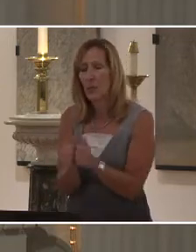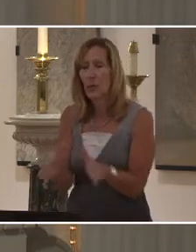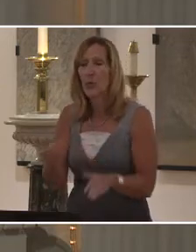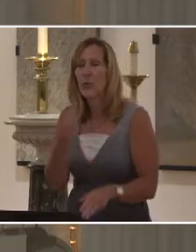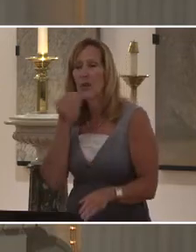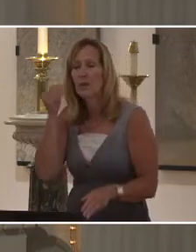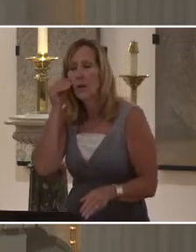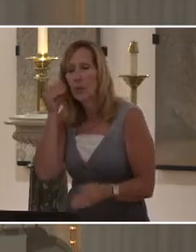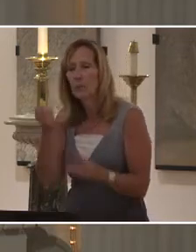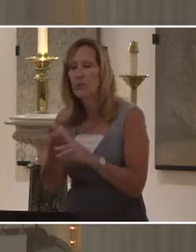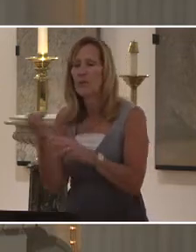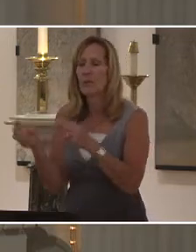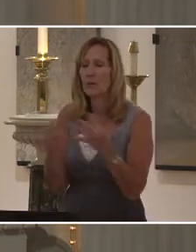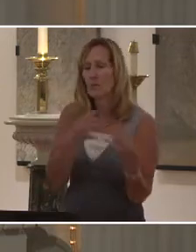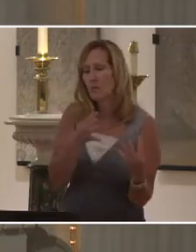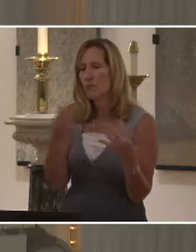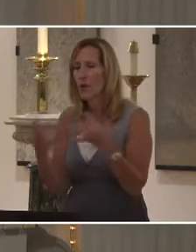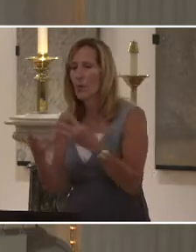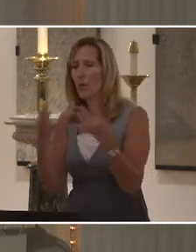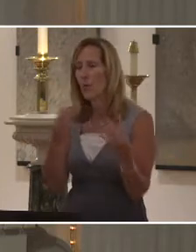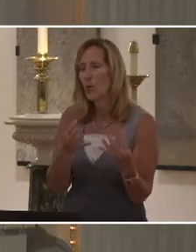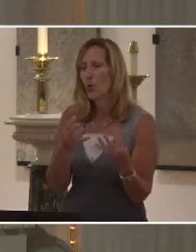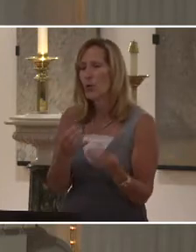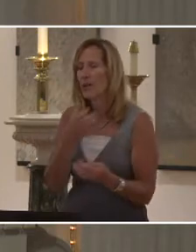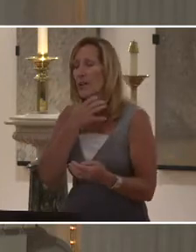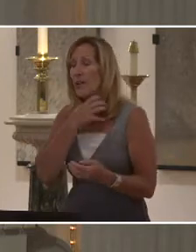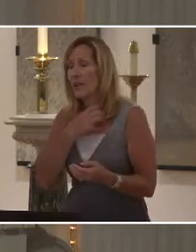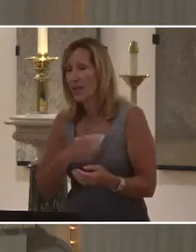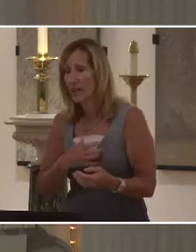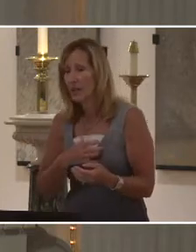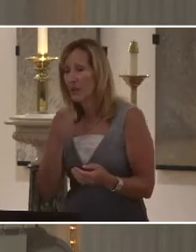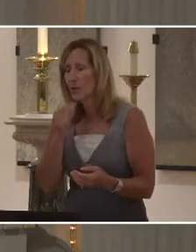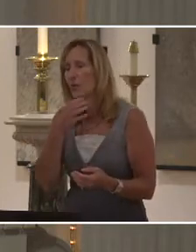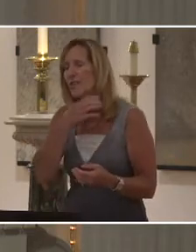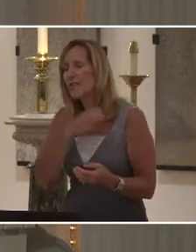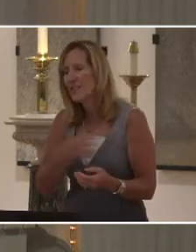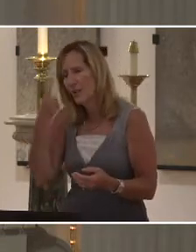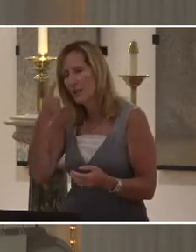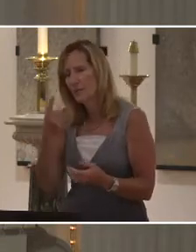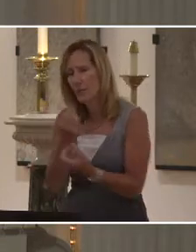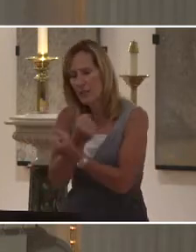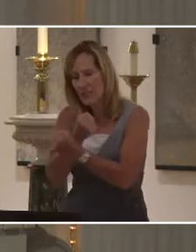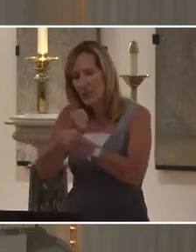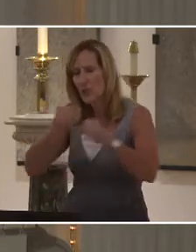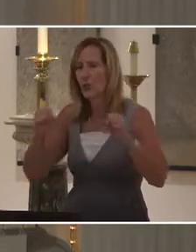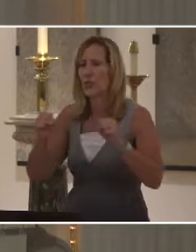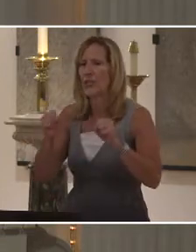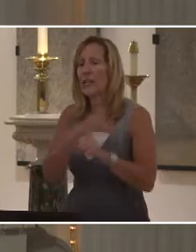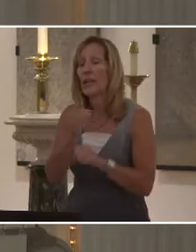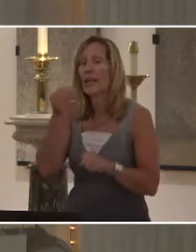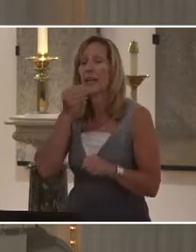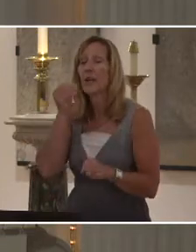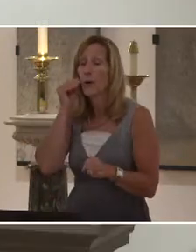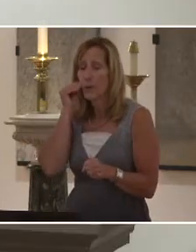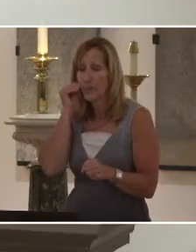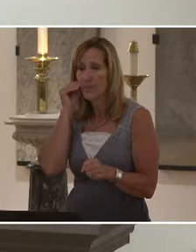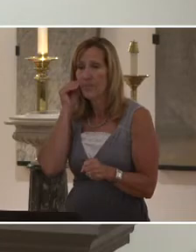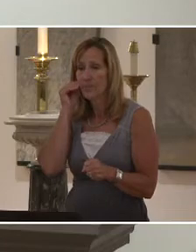by warfare, unrest, and famine, who are starving for security and home.